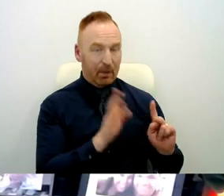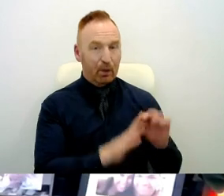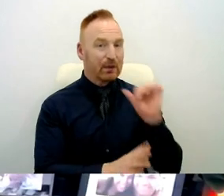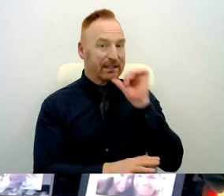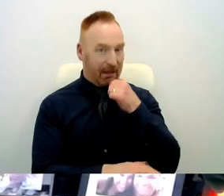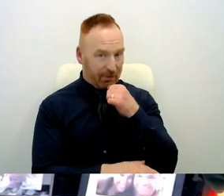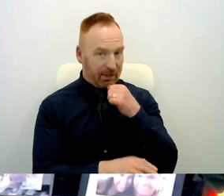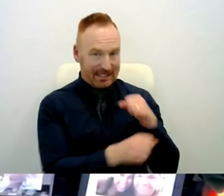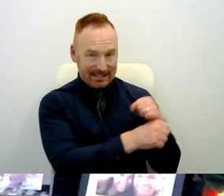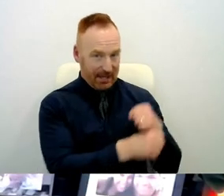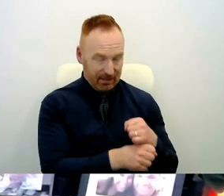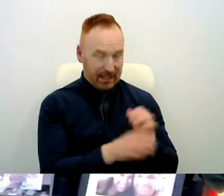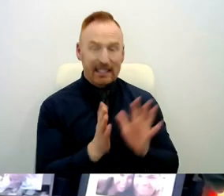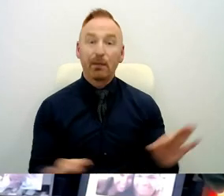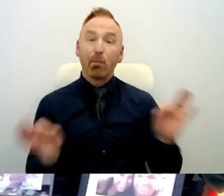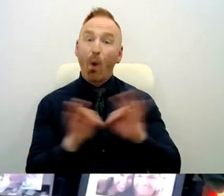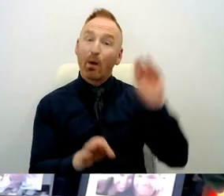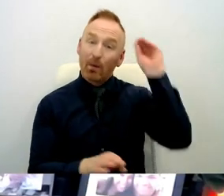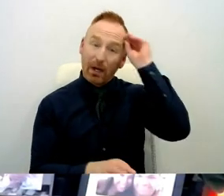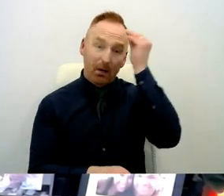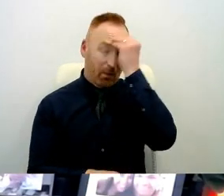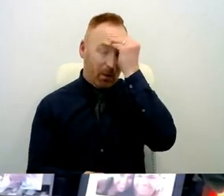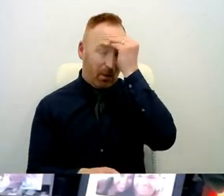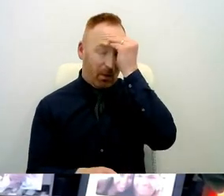remember the atrocities as well.